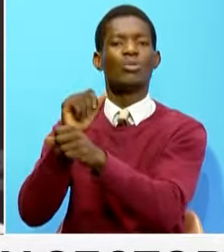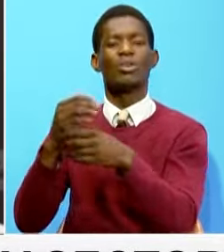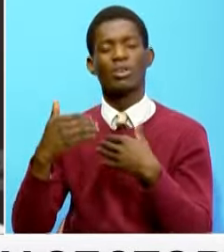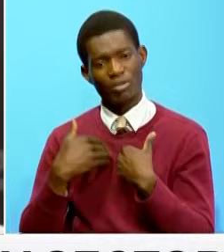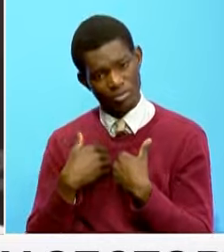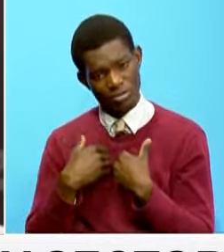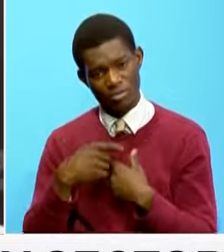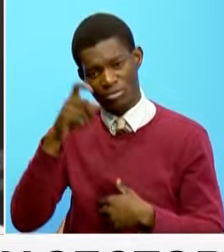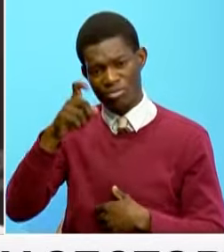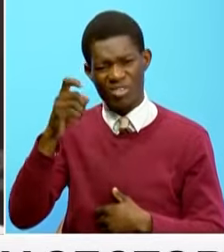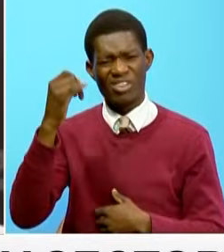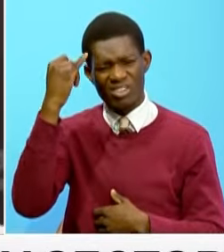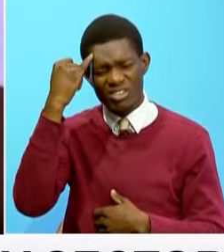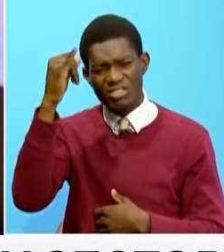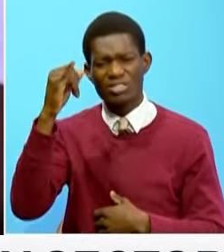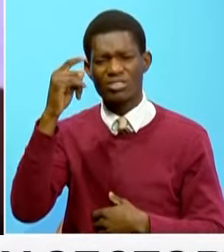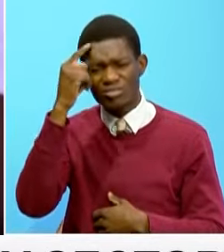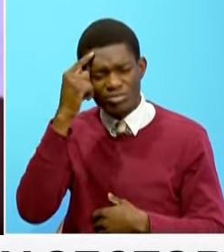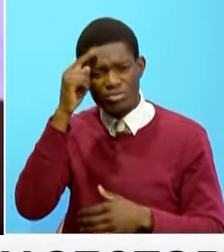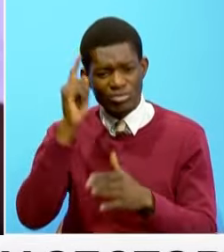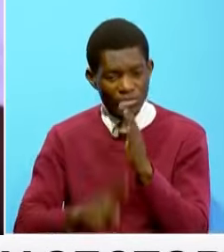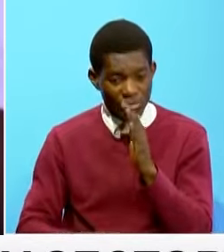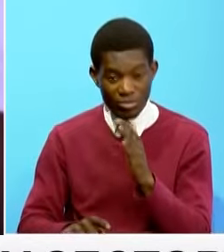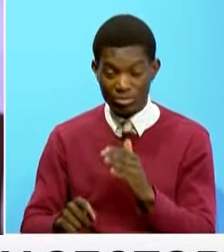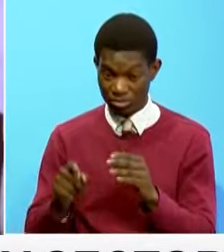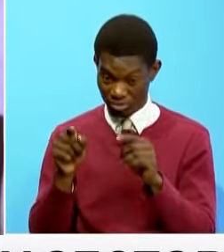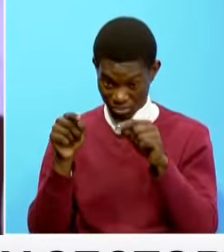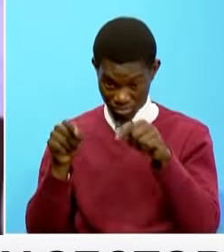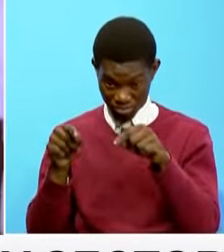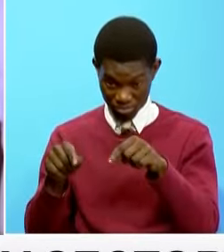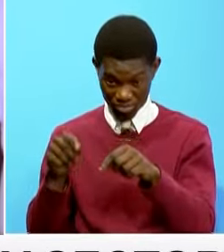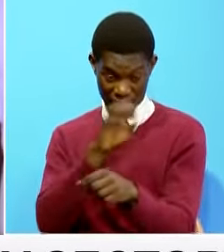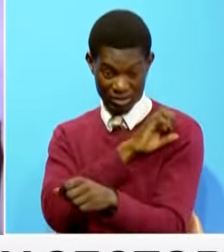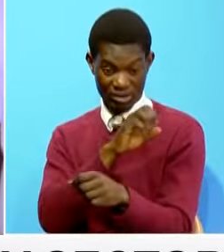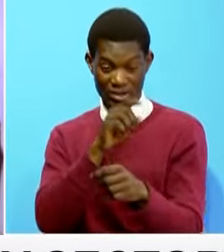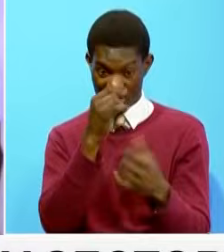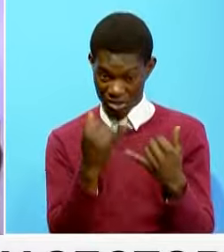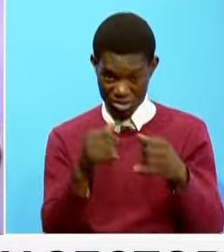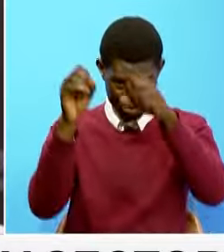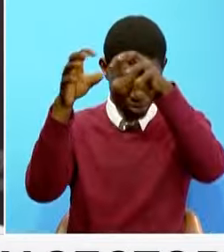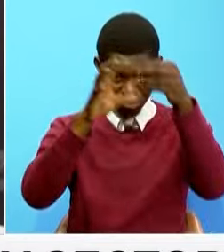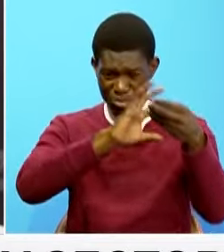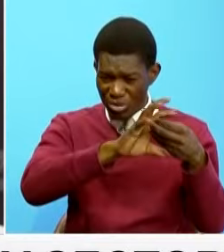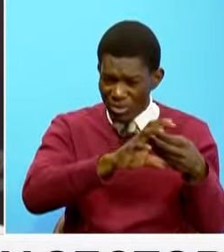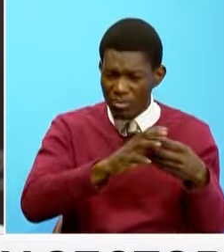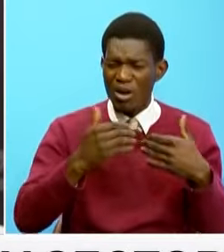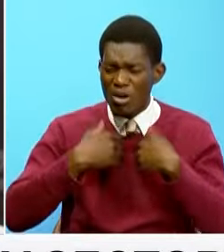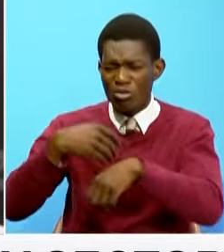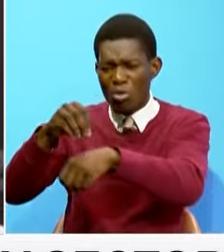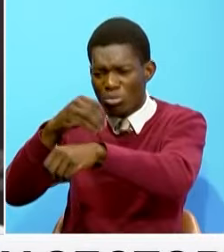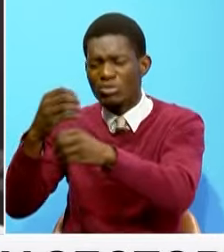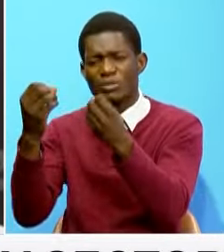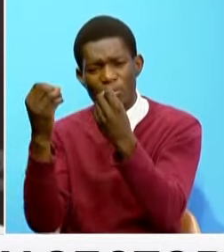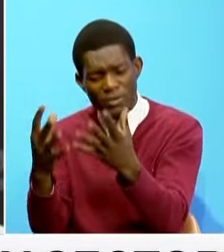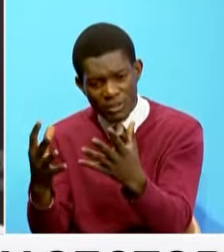really think about in this meeting is that there is an opportunity in the challenges that we're currently facing. There is an opportunity in the space